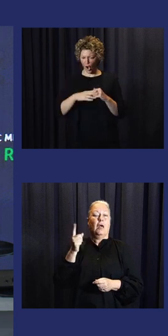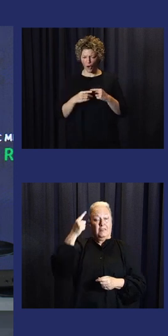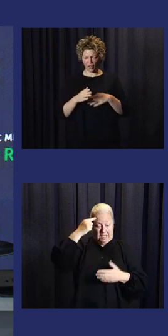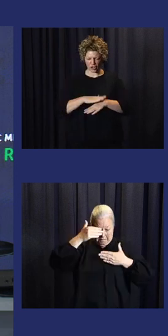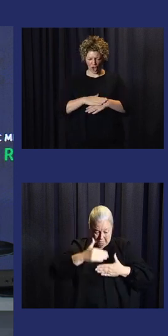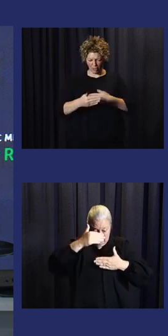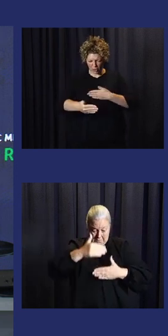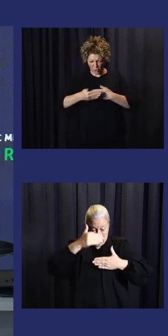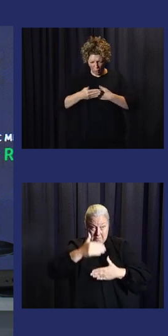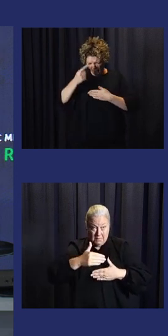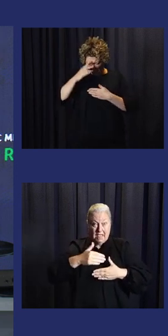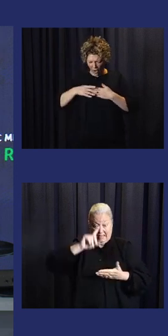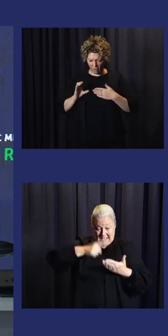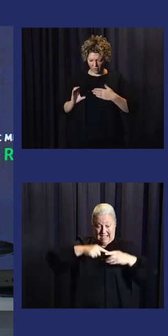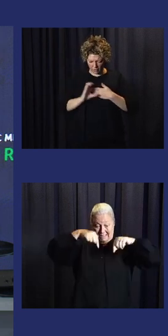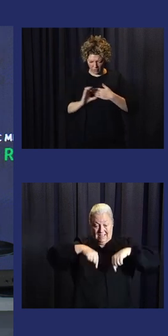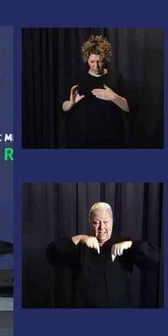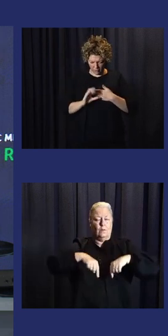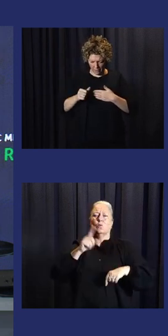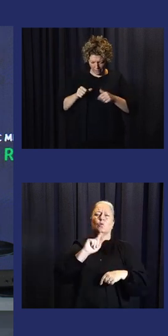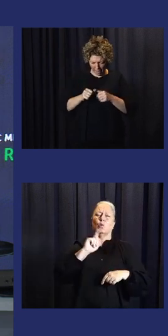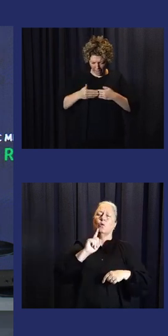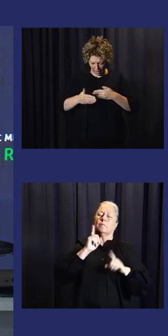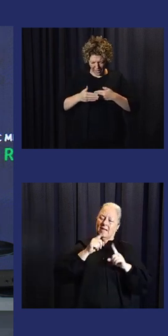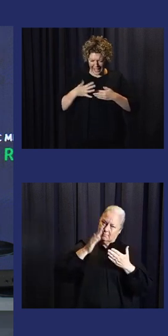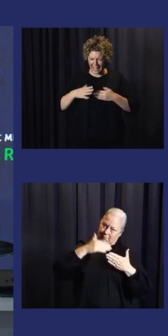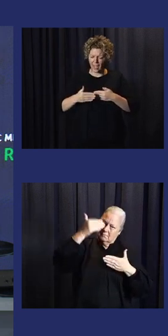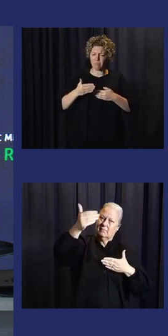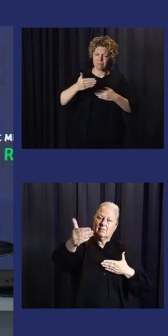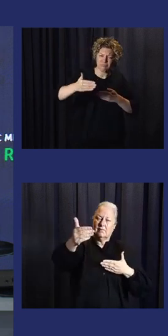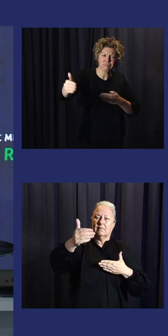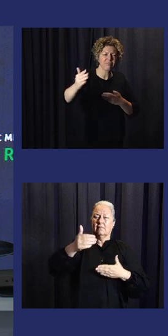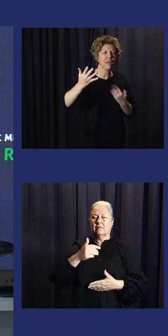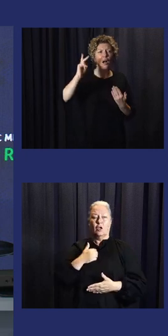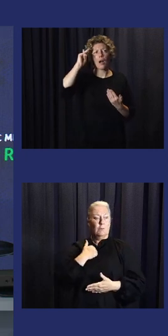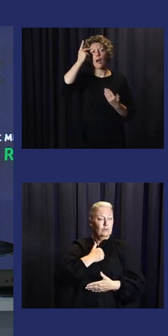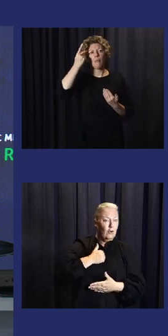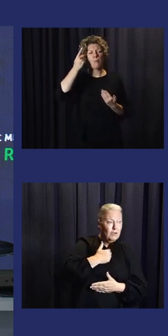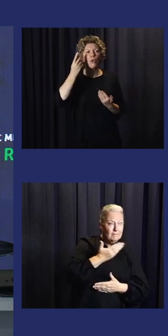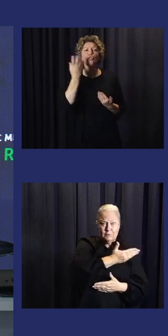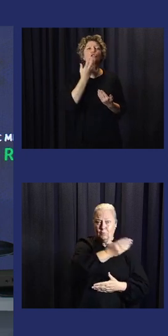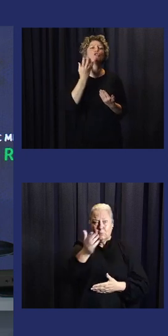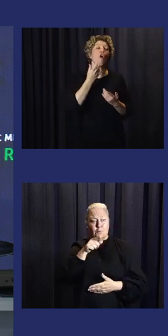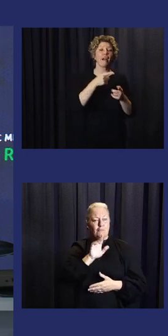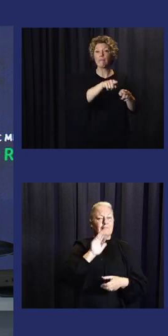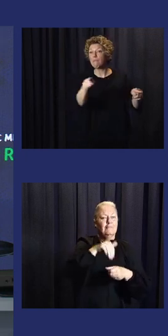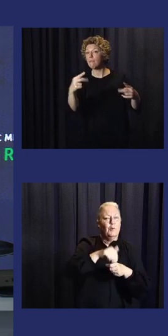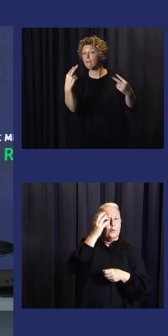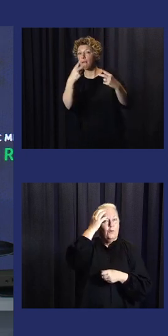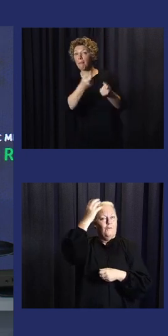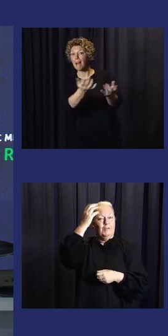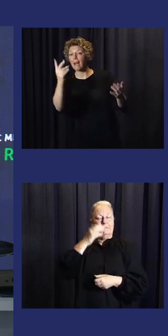short-sightedness of the political decision-making processes. Politicians many times, and I'm sorry if there are many politicians in the room,